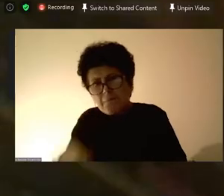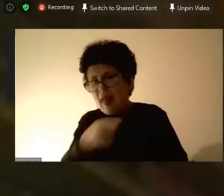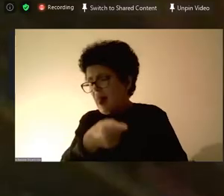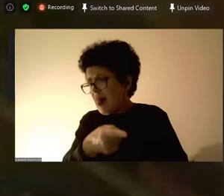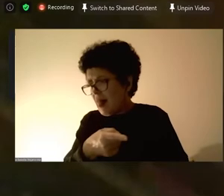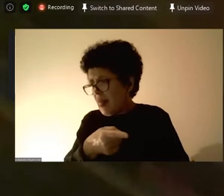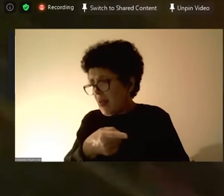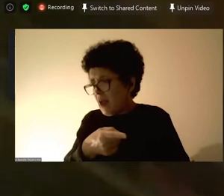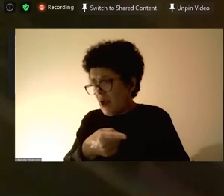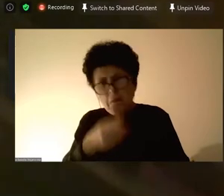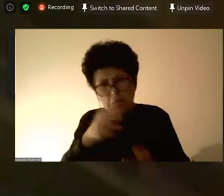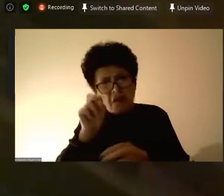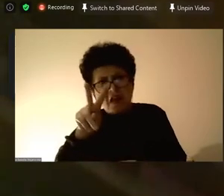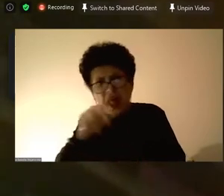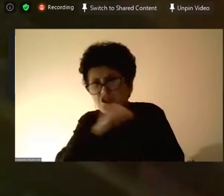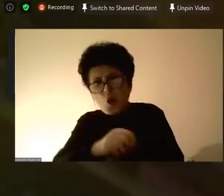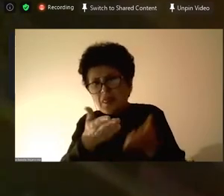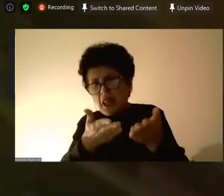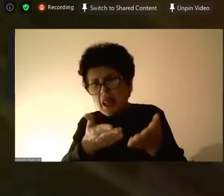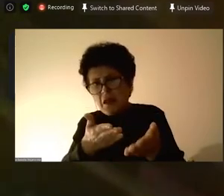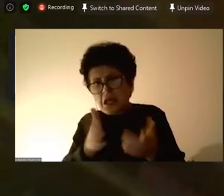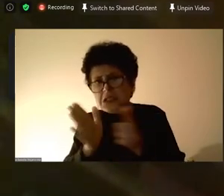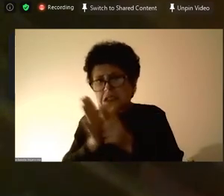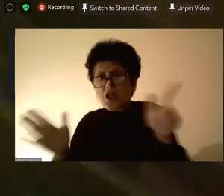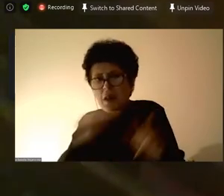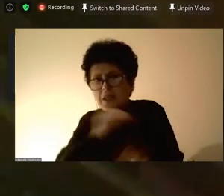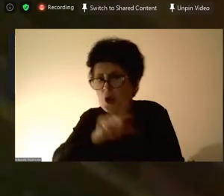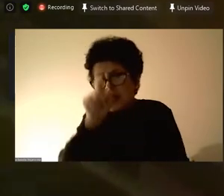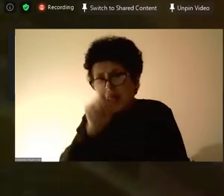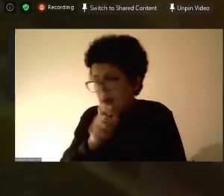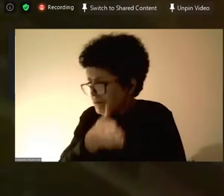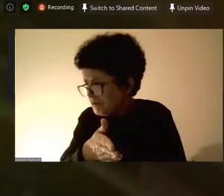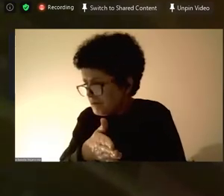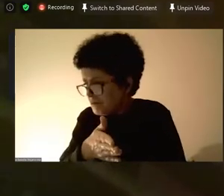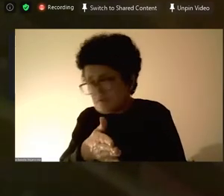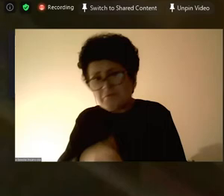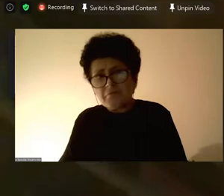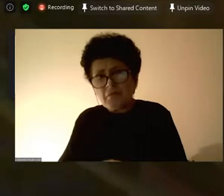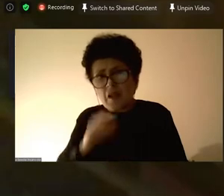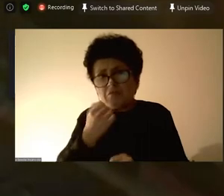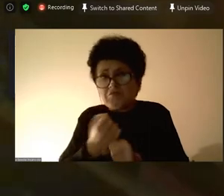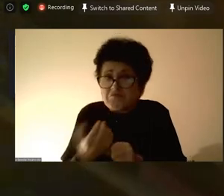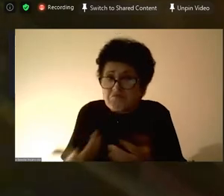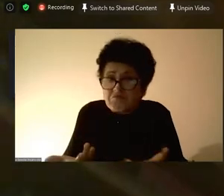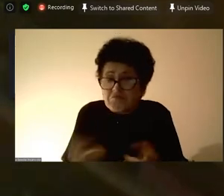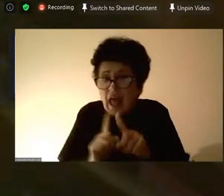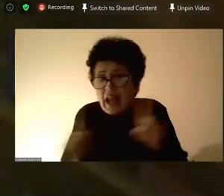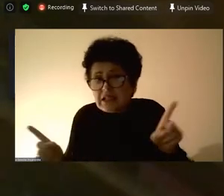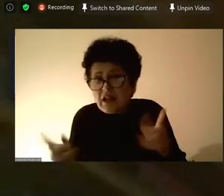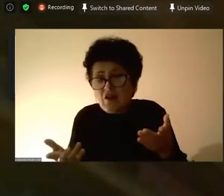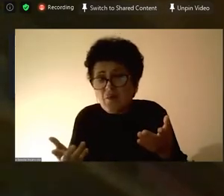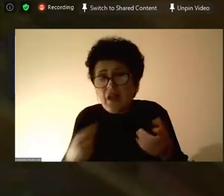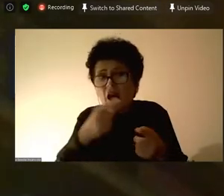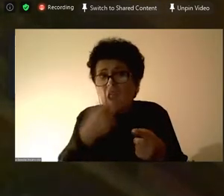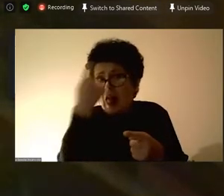12 years old, or is he 17? Can make a difference. Who is the person on the other side? Is